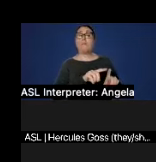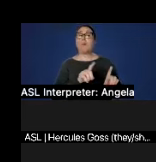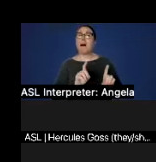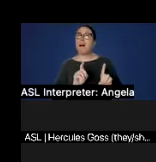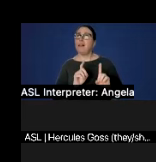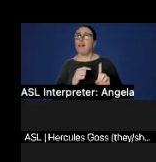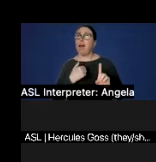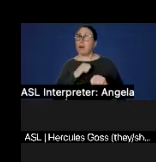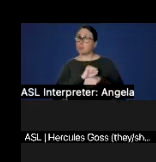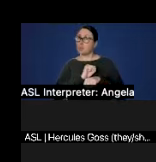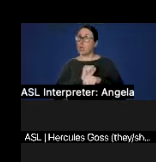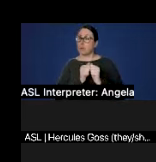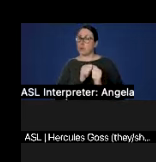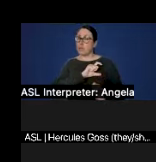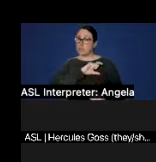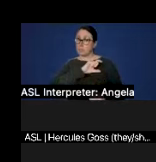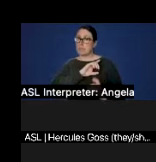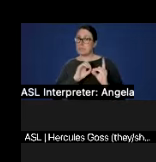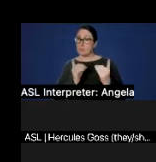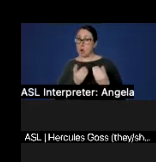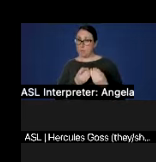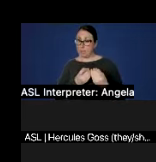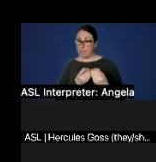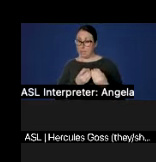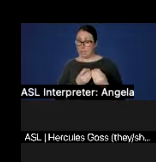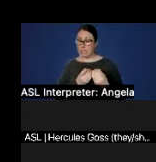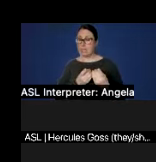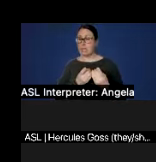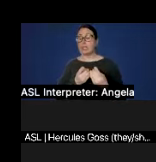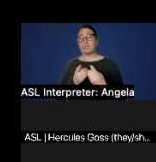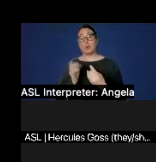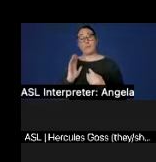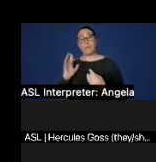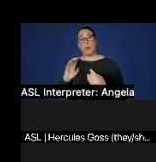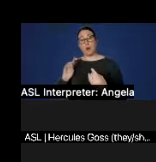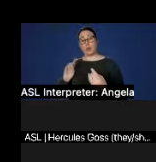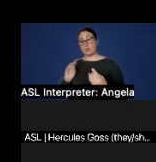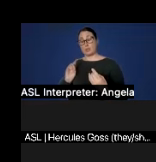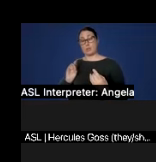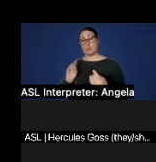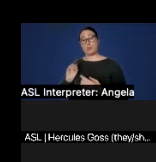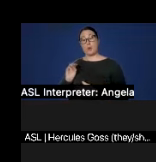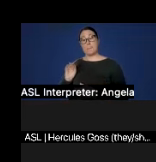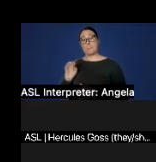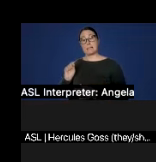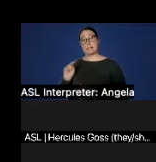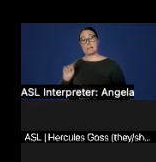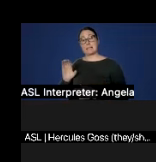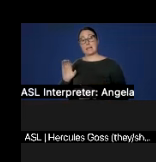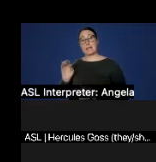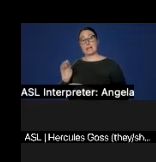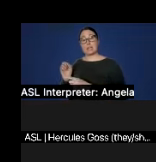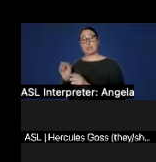I was working with the police department. I switched over from domestic to the police department. And at